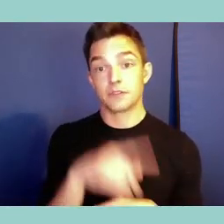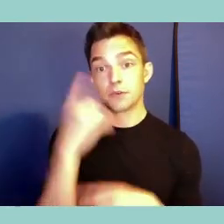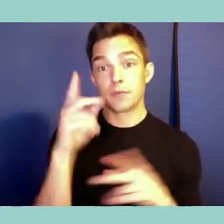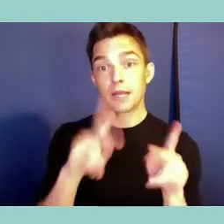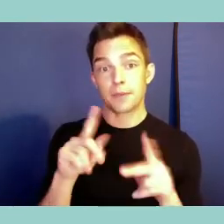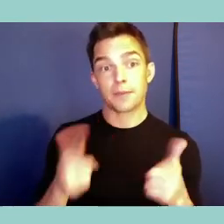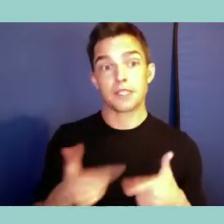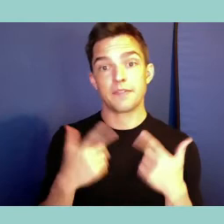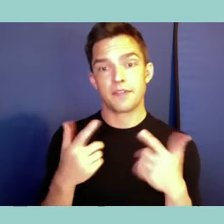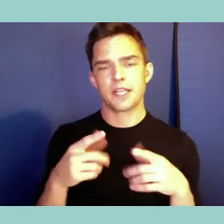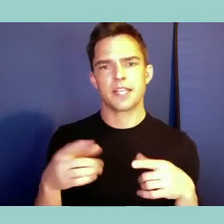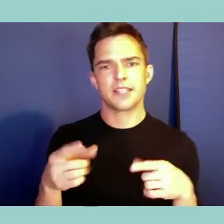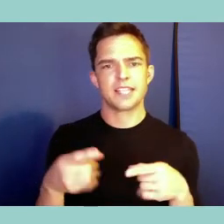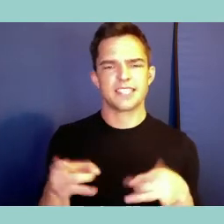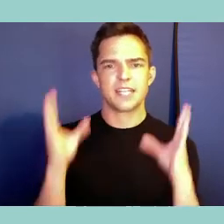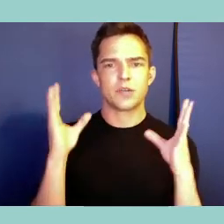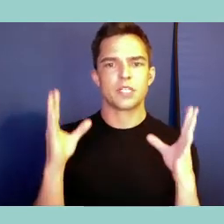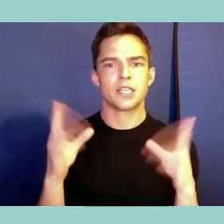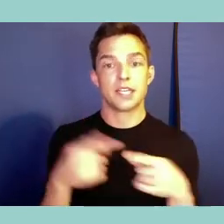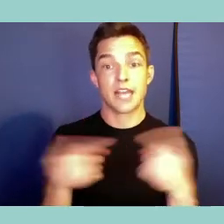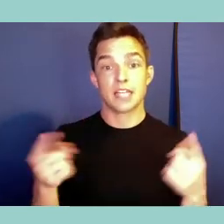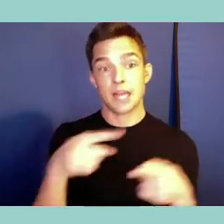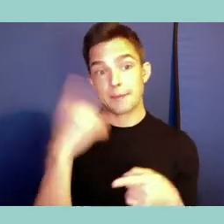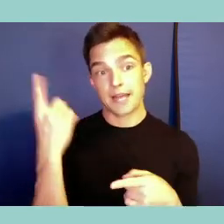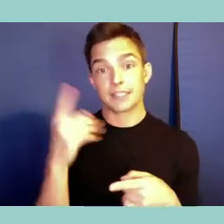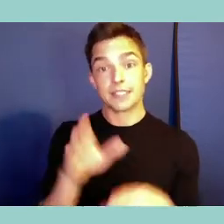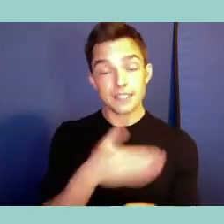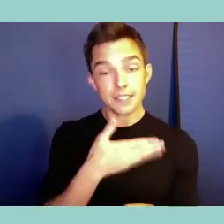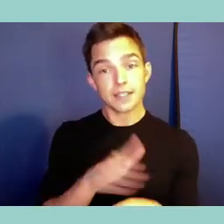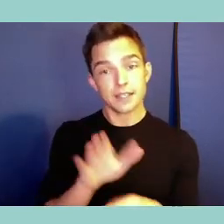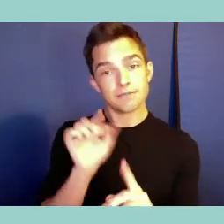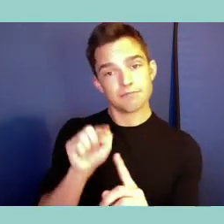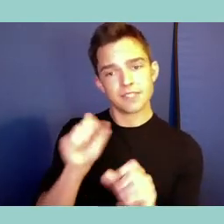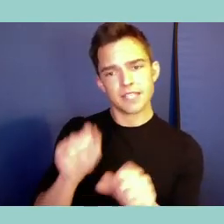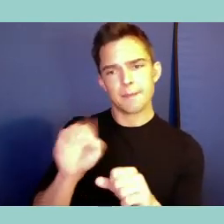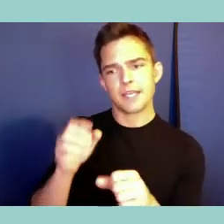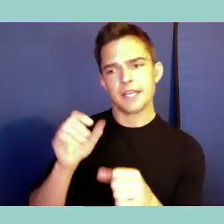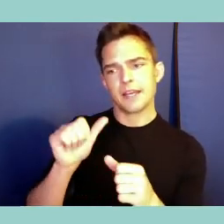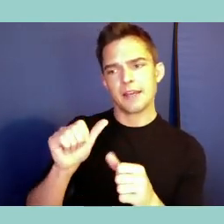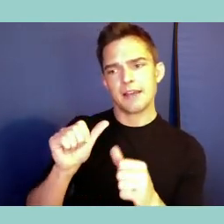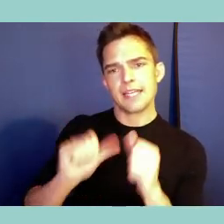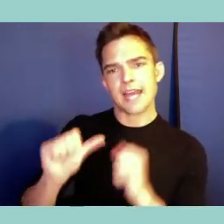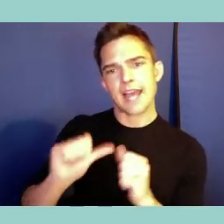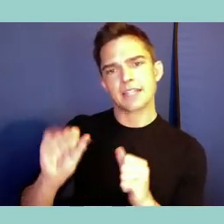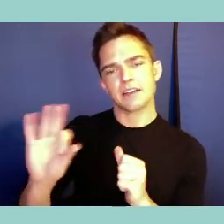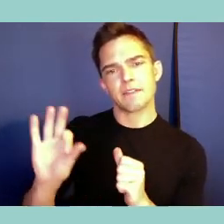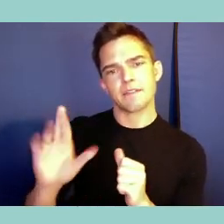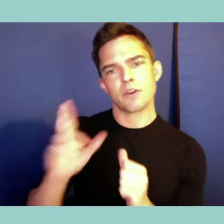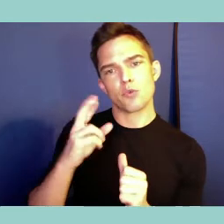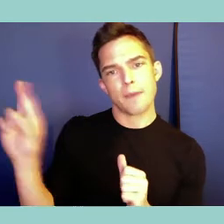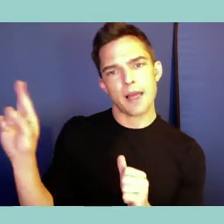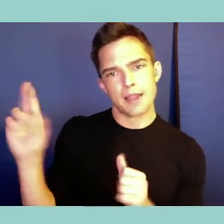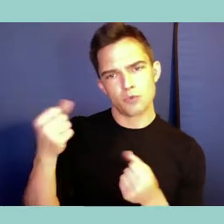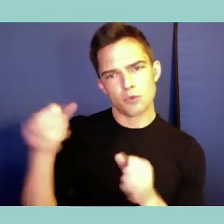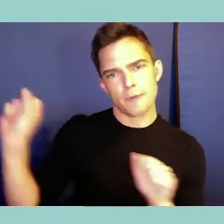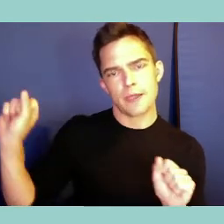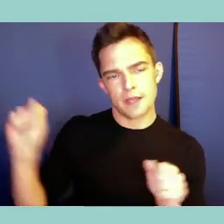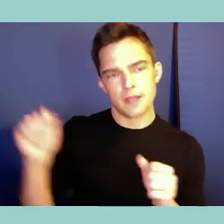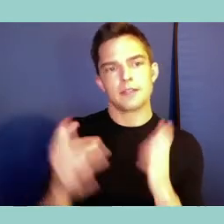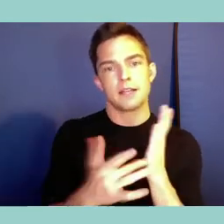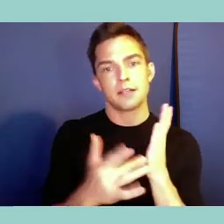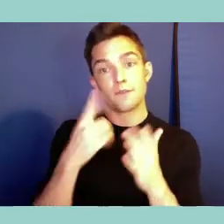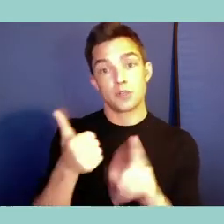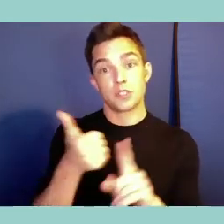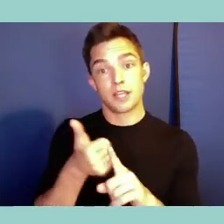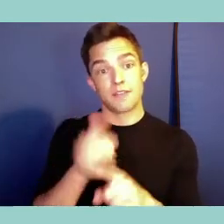For Black people living through the tyranny and oppression of anti-Blackness, singing can be an act of rebellion. It is technology